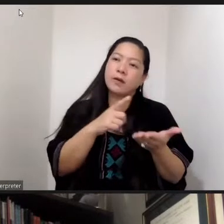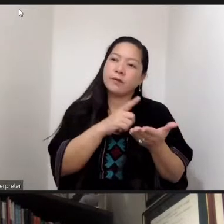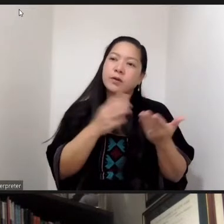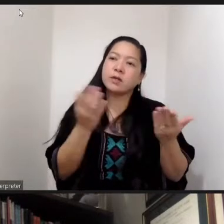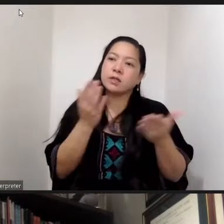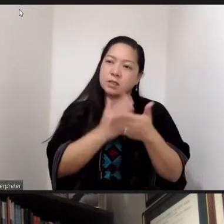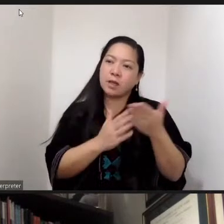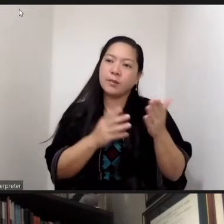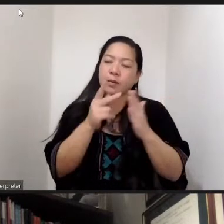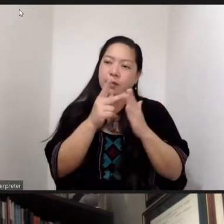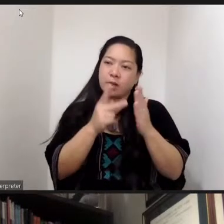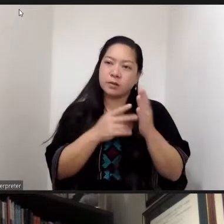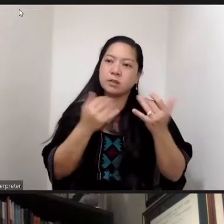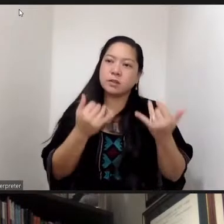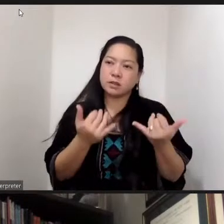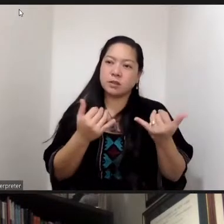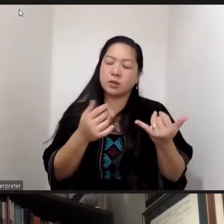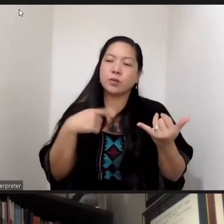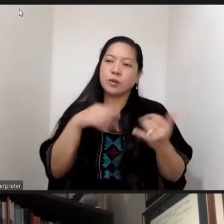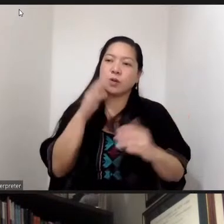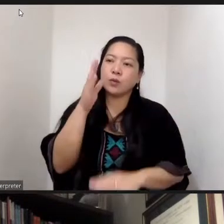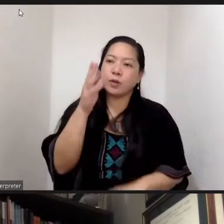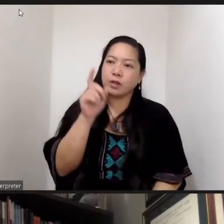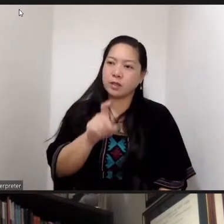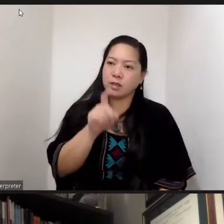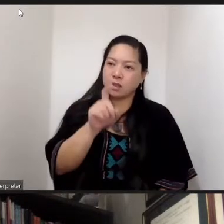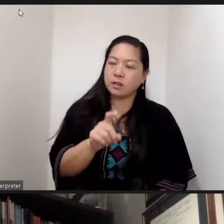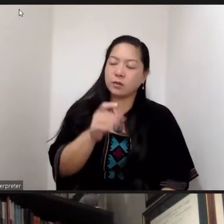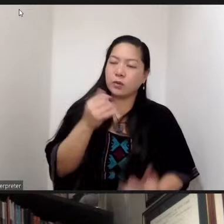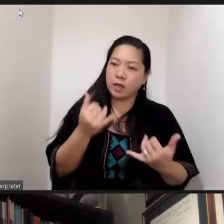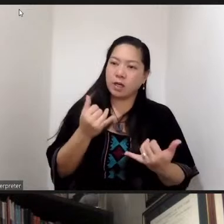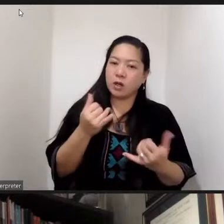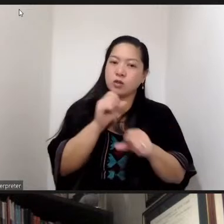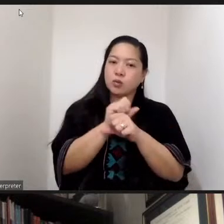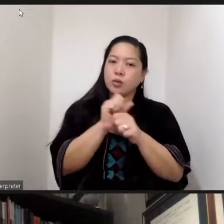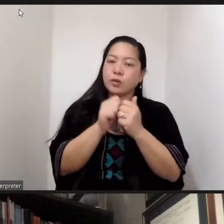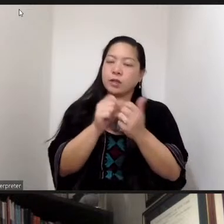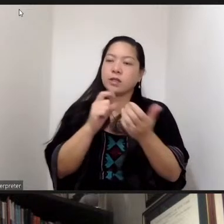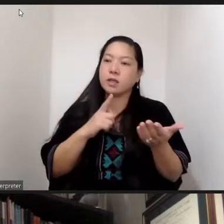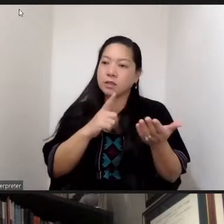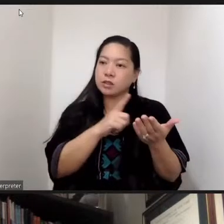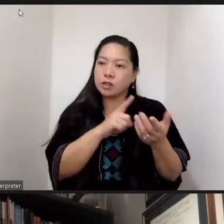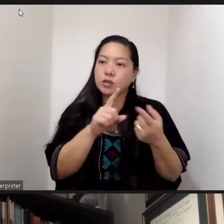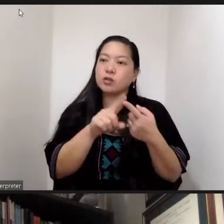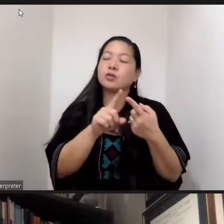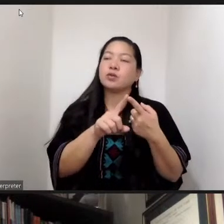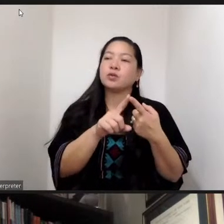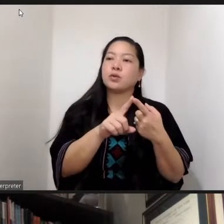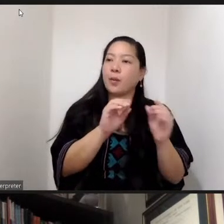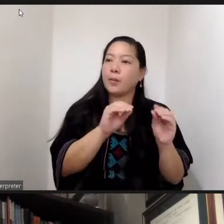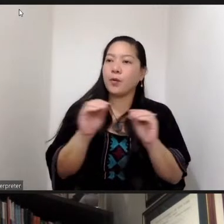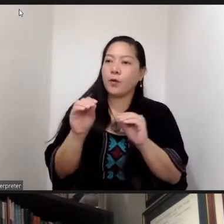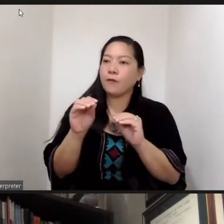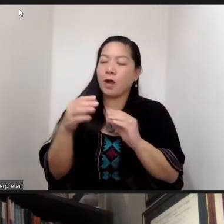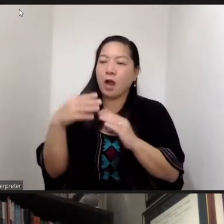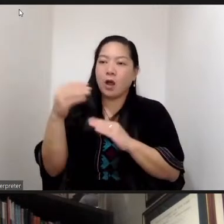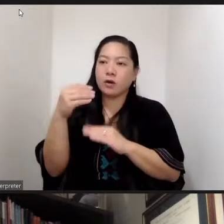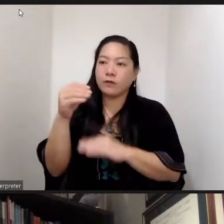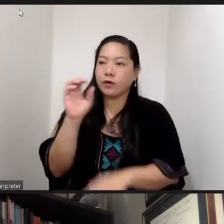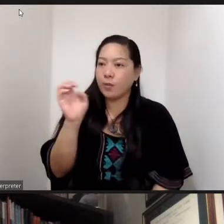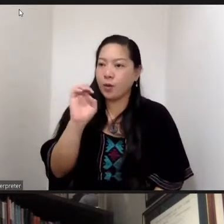needs that we would need at this point, to work with the legislature in order to move out of the emergency status?